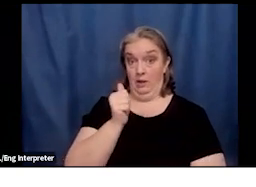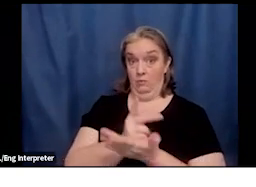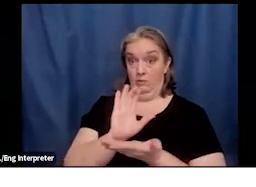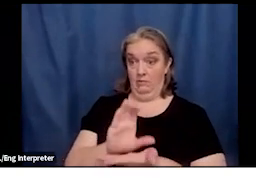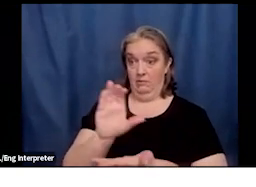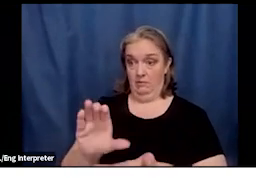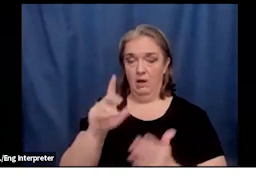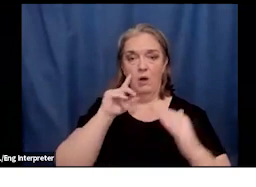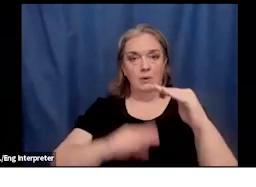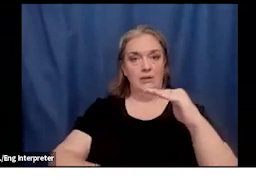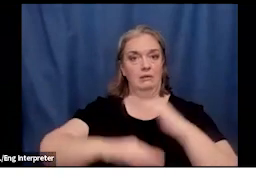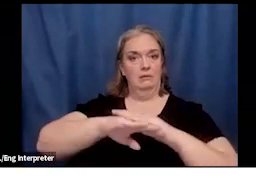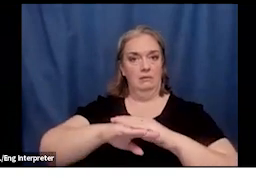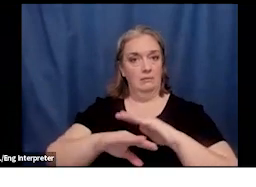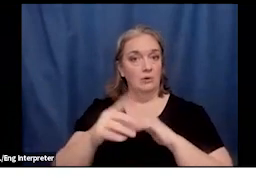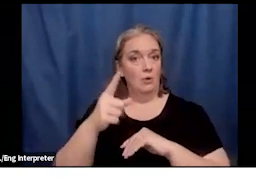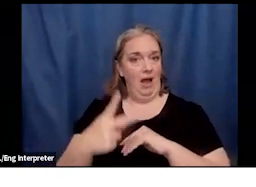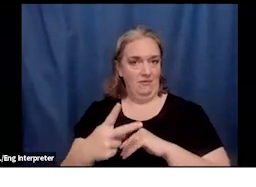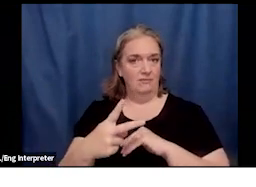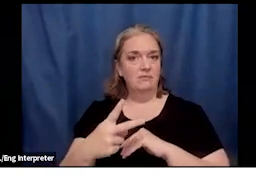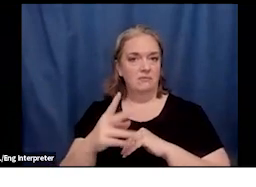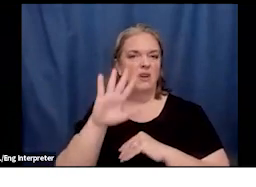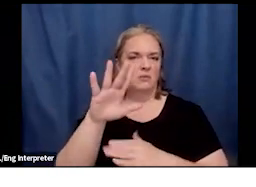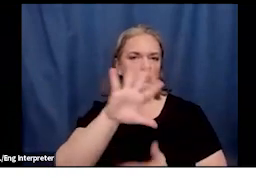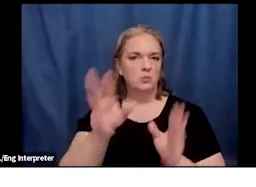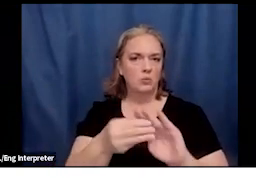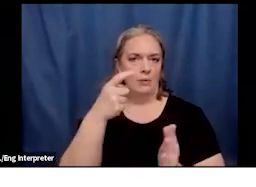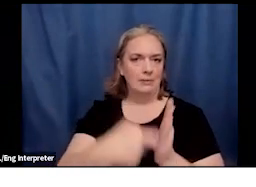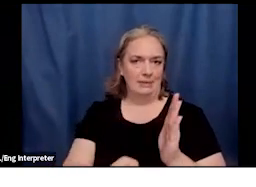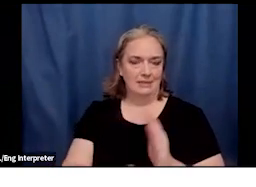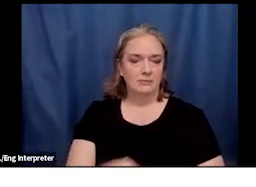expenses. And we'll dive deep into that here in a moment.